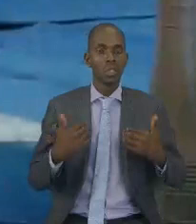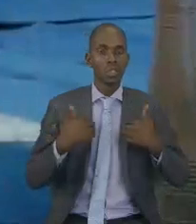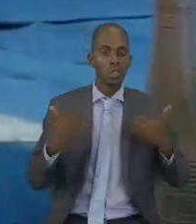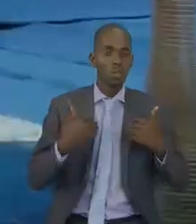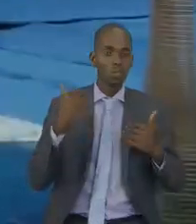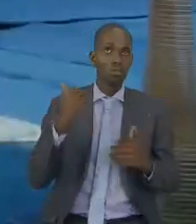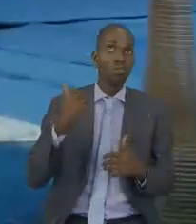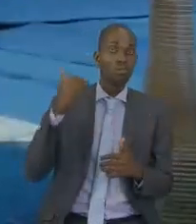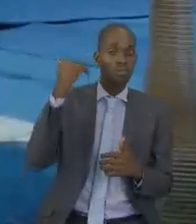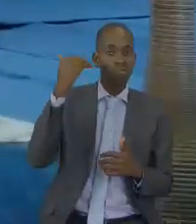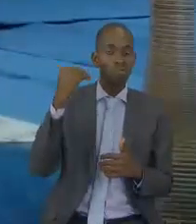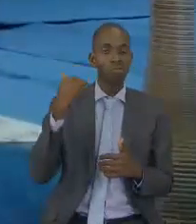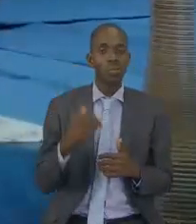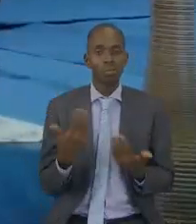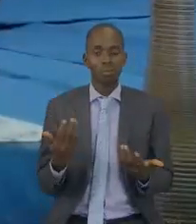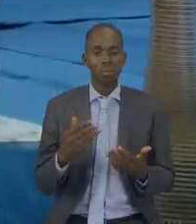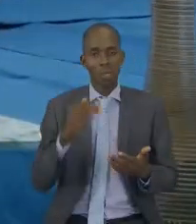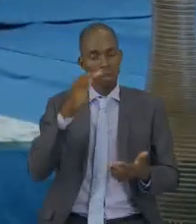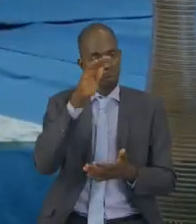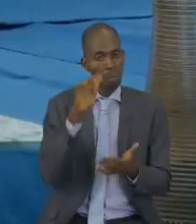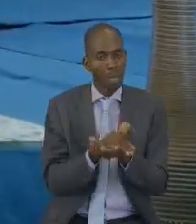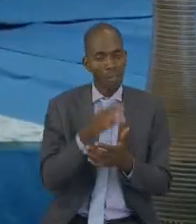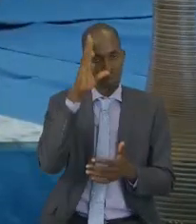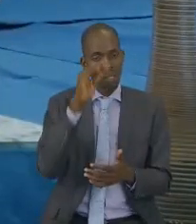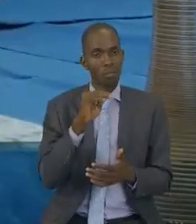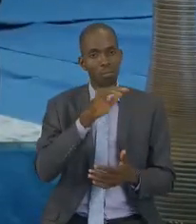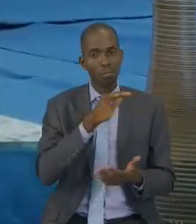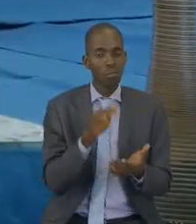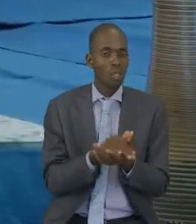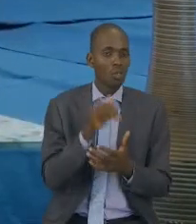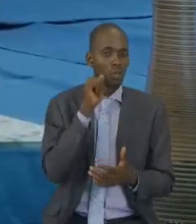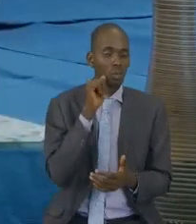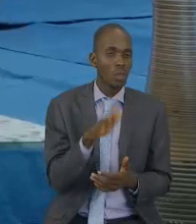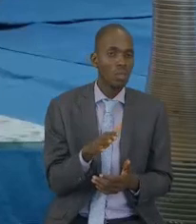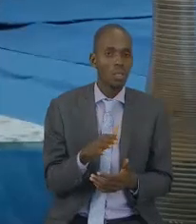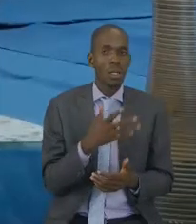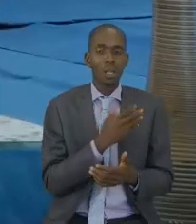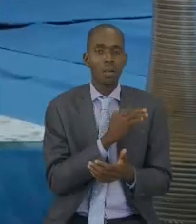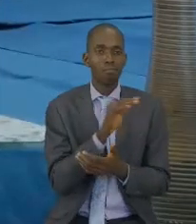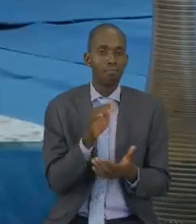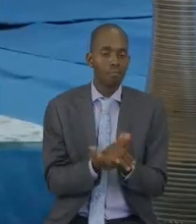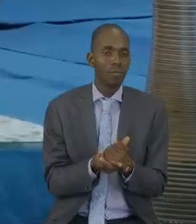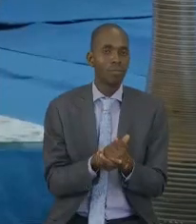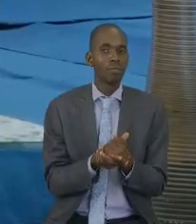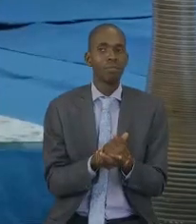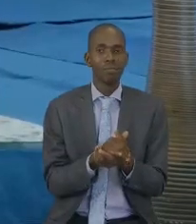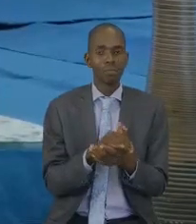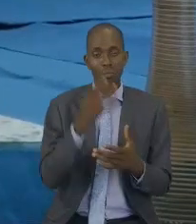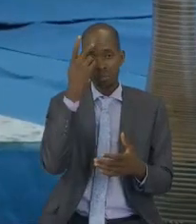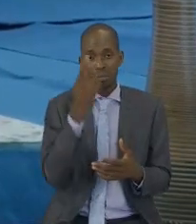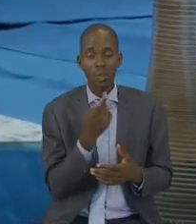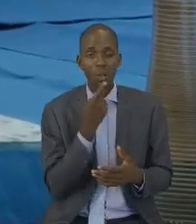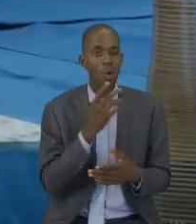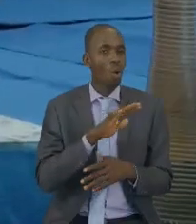adults, or married men, or married women, and married men, parents, all